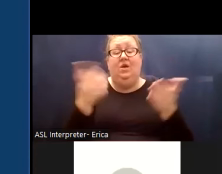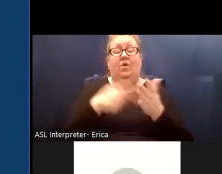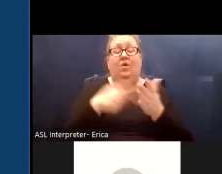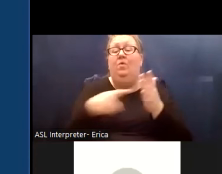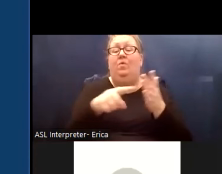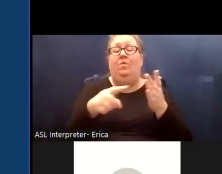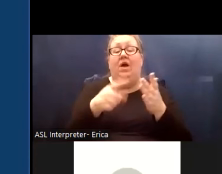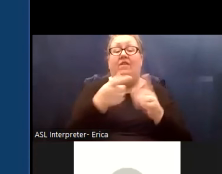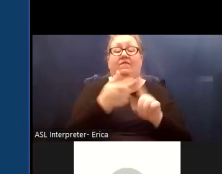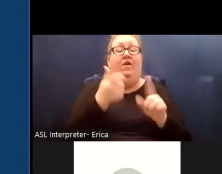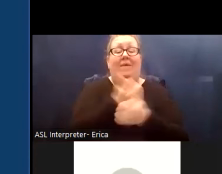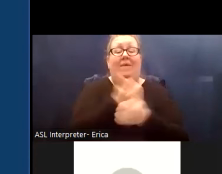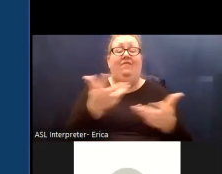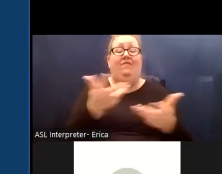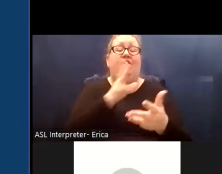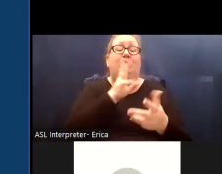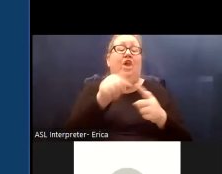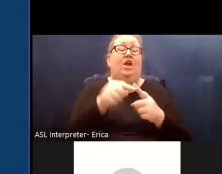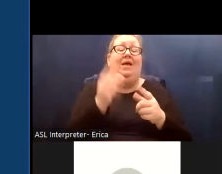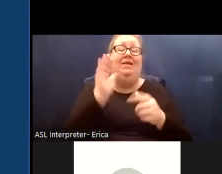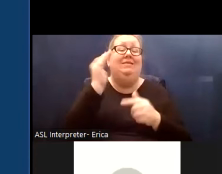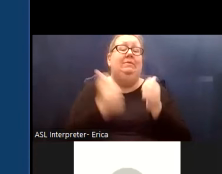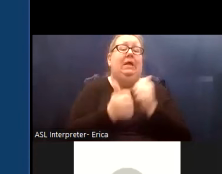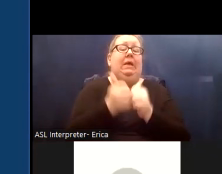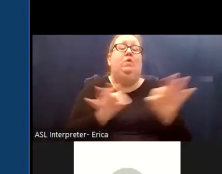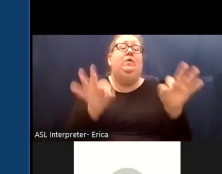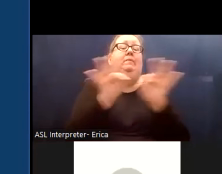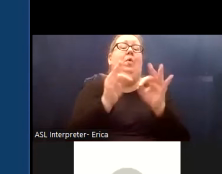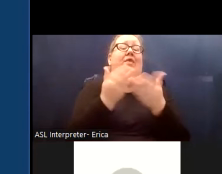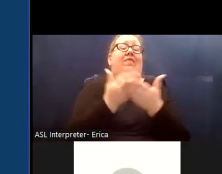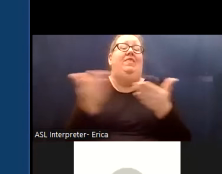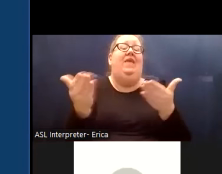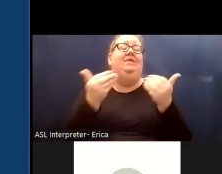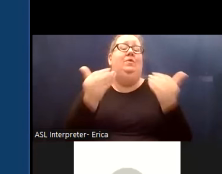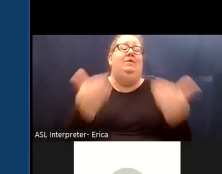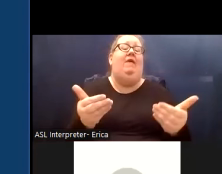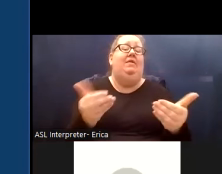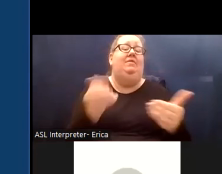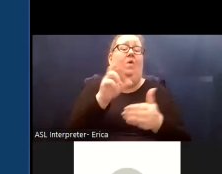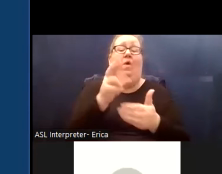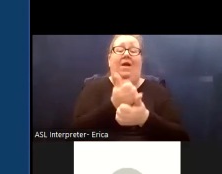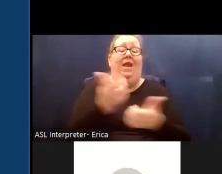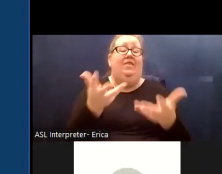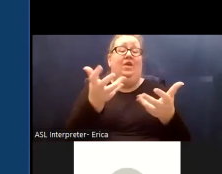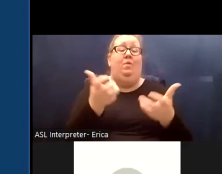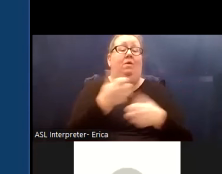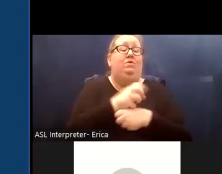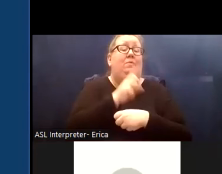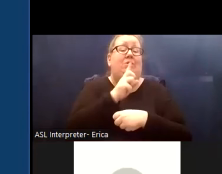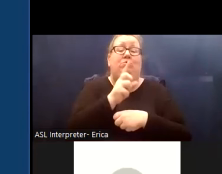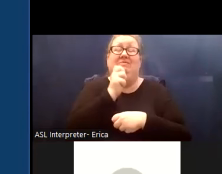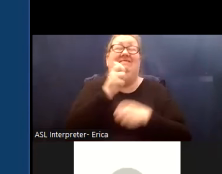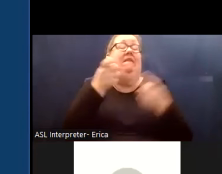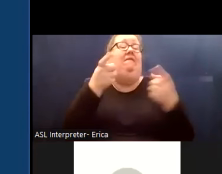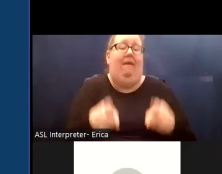out of everything we've talked about seems like the most important thing to advance? And is there anything that you want to make sure does not happen